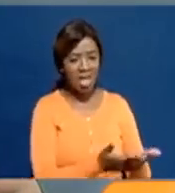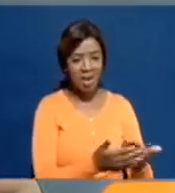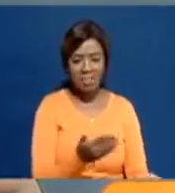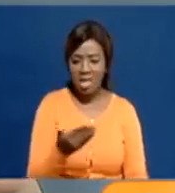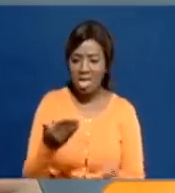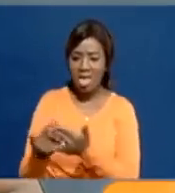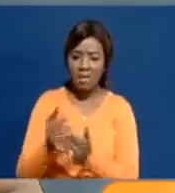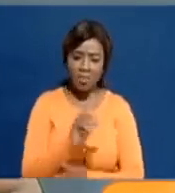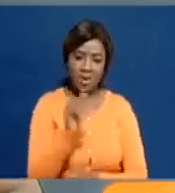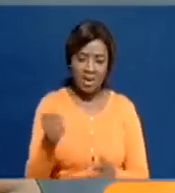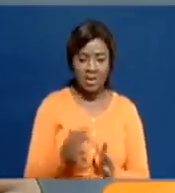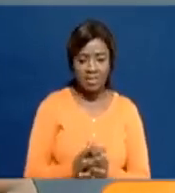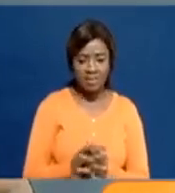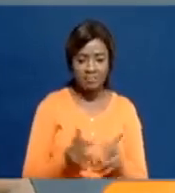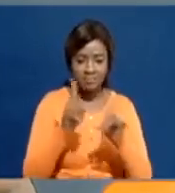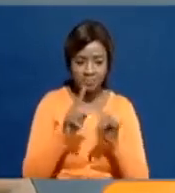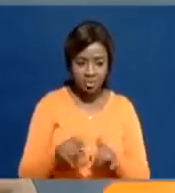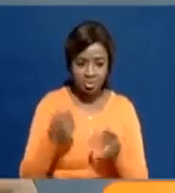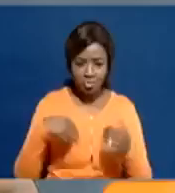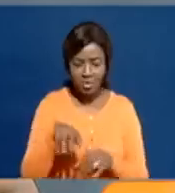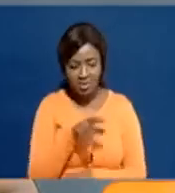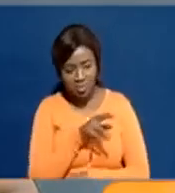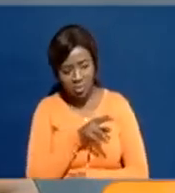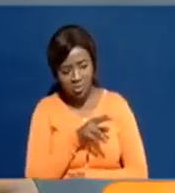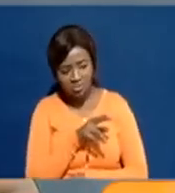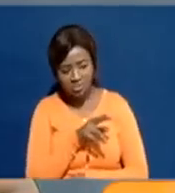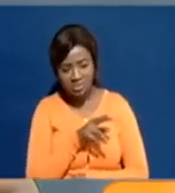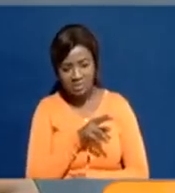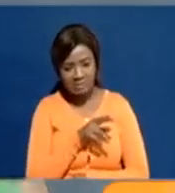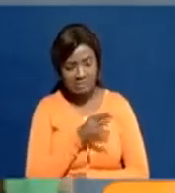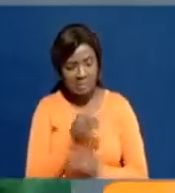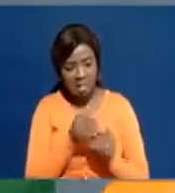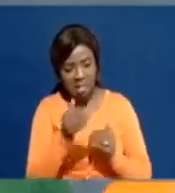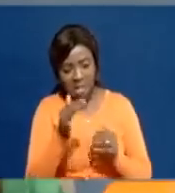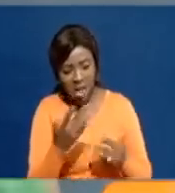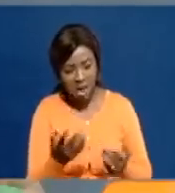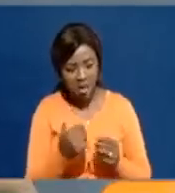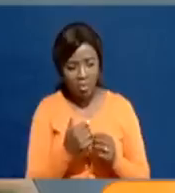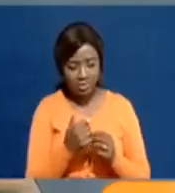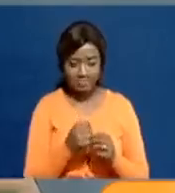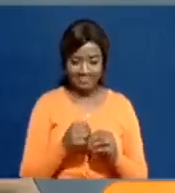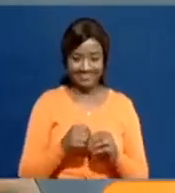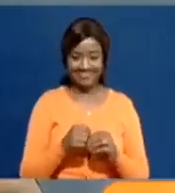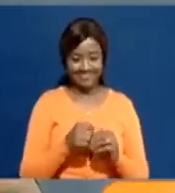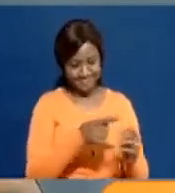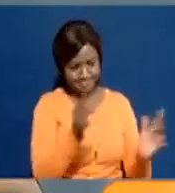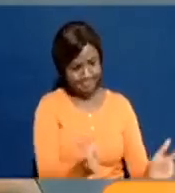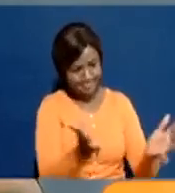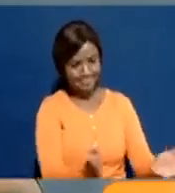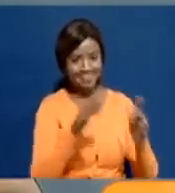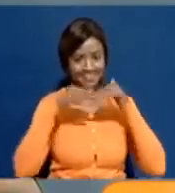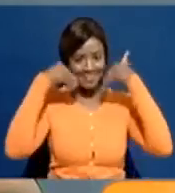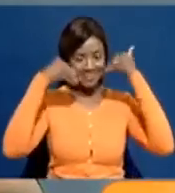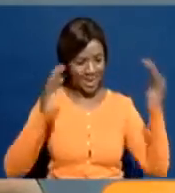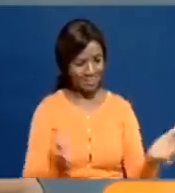who's battling. Mm. And then we have to sit there and watch them. We don't know how the battle goes. Yeah. We have to put up a smile and tell them, you can do it. You